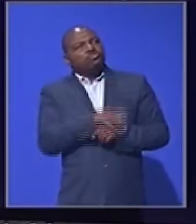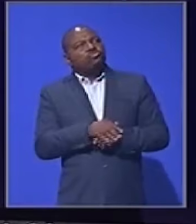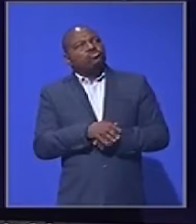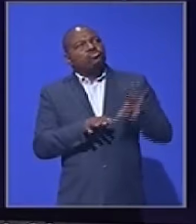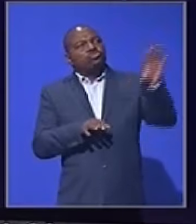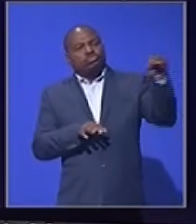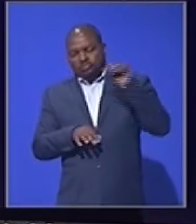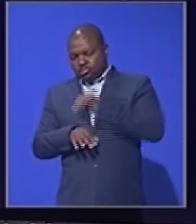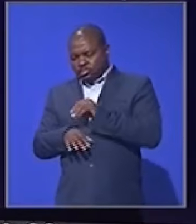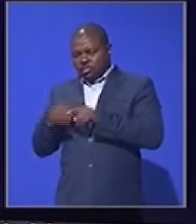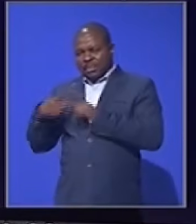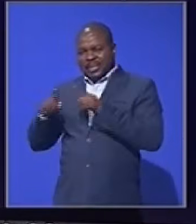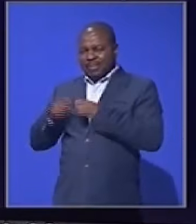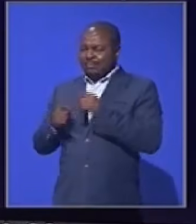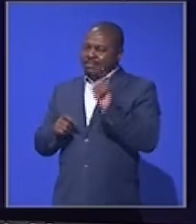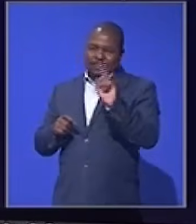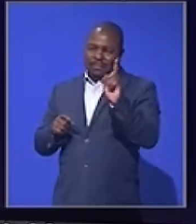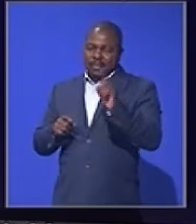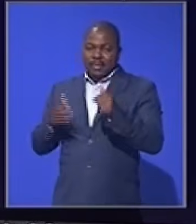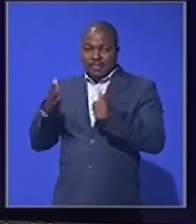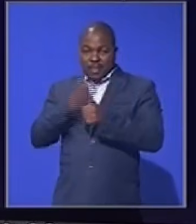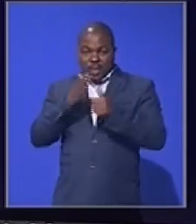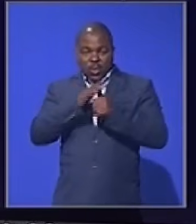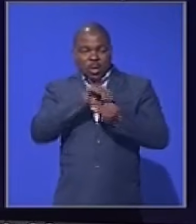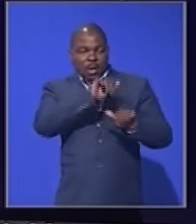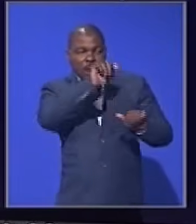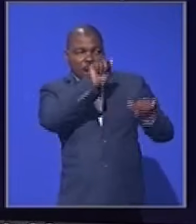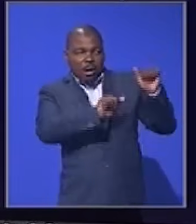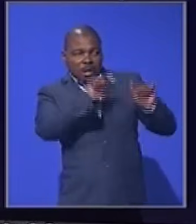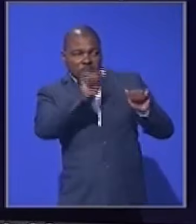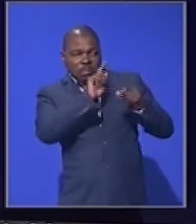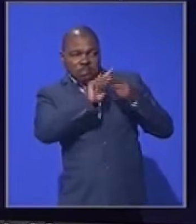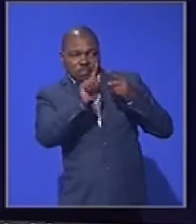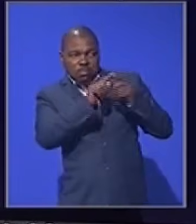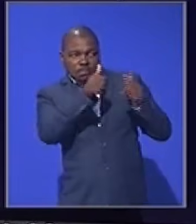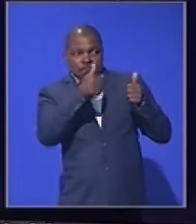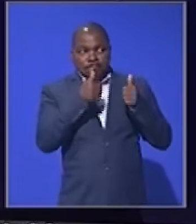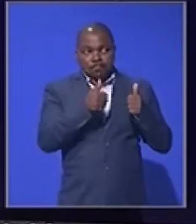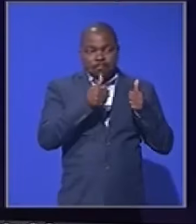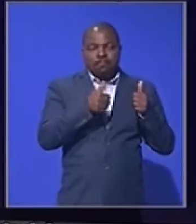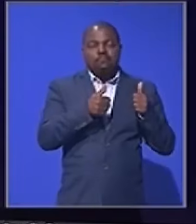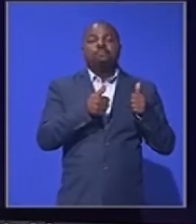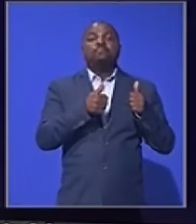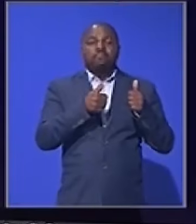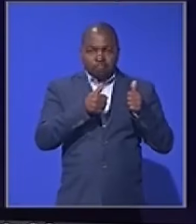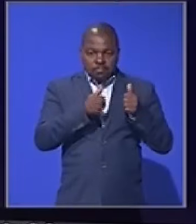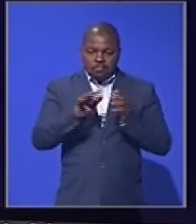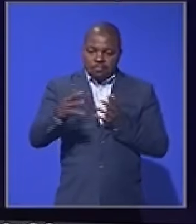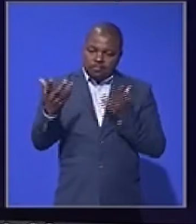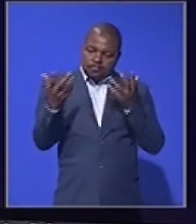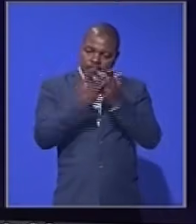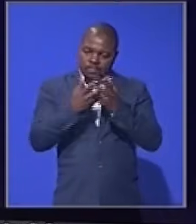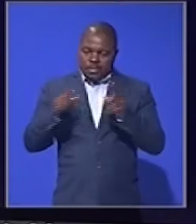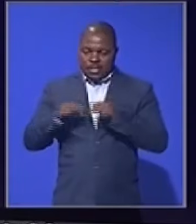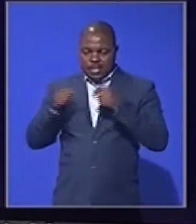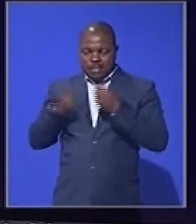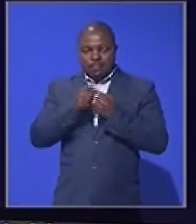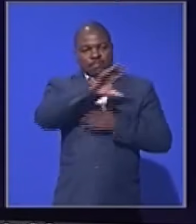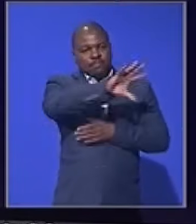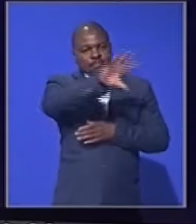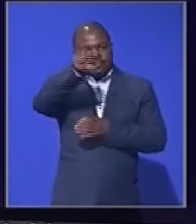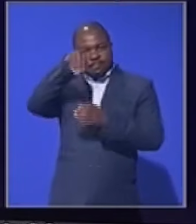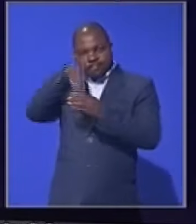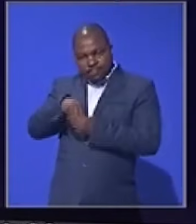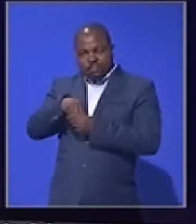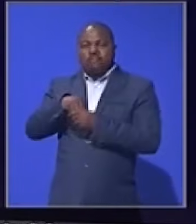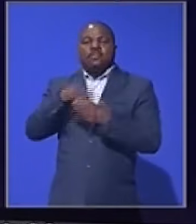la ka sehlopha go na le aspect ya assessment pele ra ba assessa ra kgona go tsore ka nne ba qualifier ba kgona go tla go ema